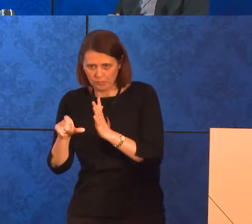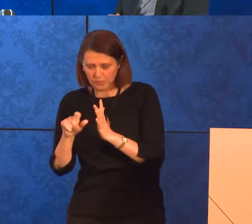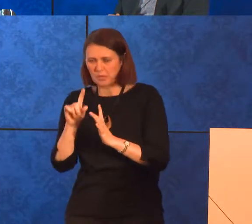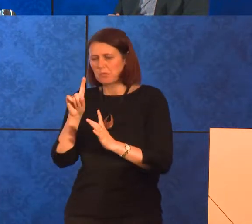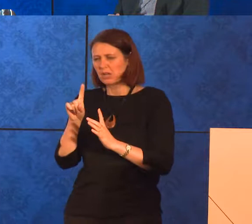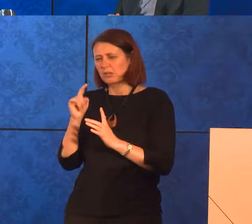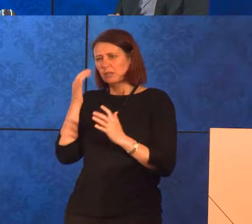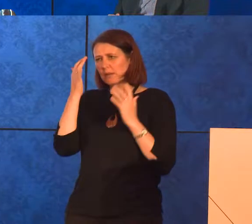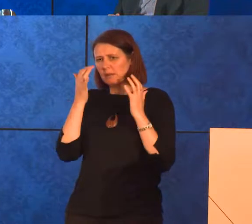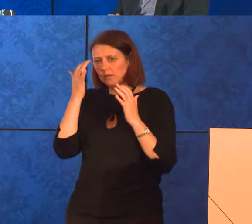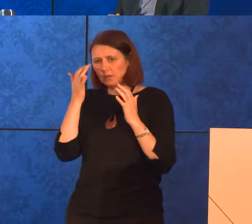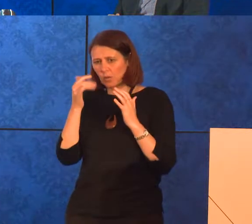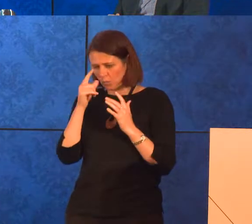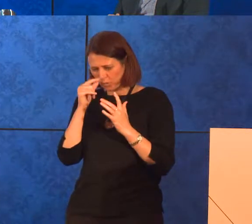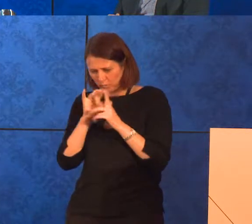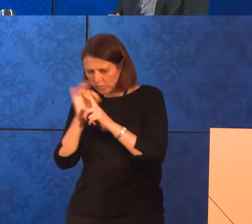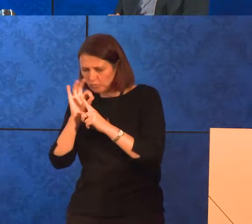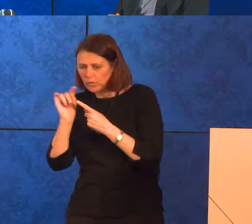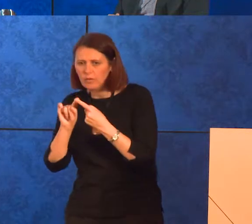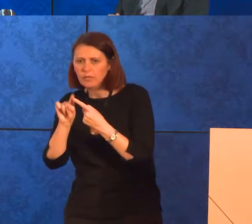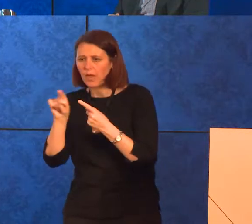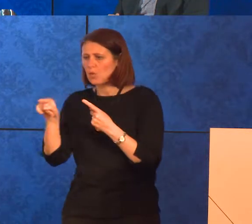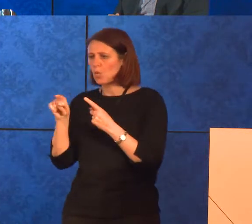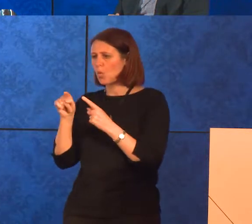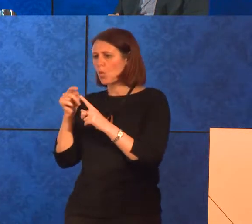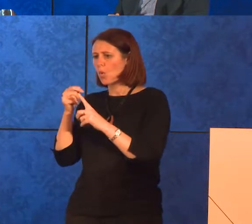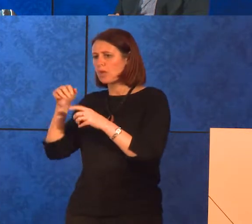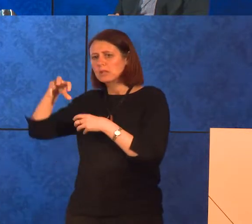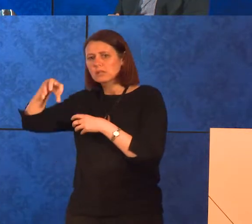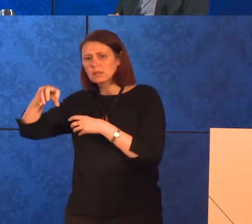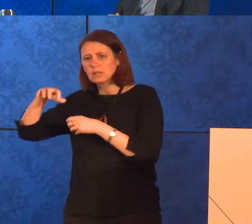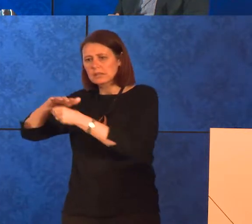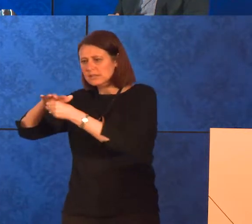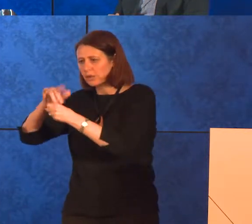go, well, we could have done that better, or the sector could have lobbied differently?